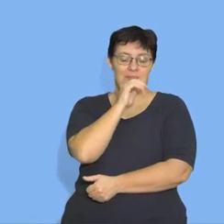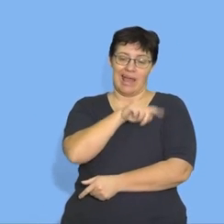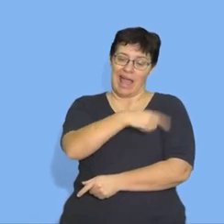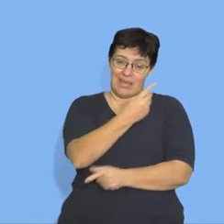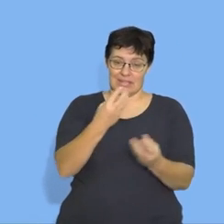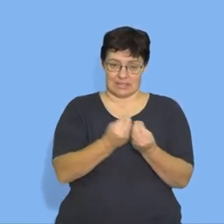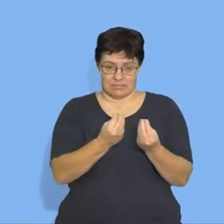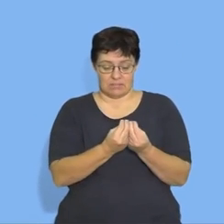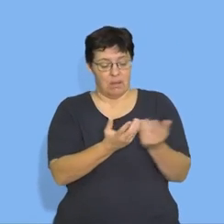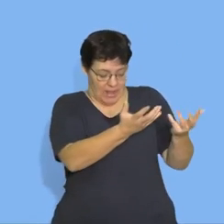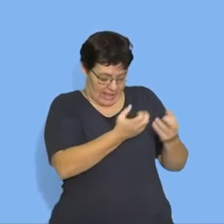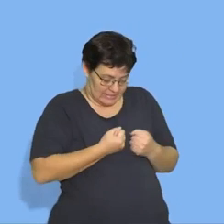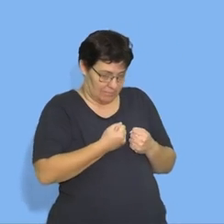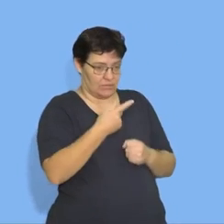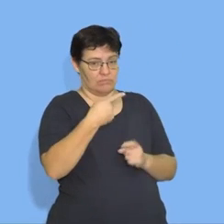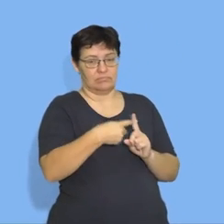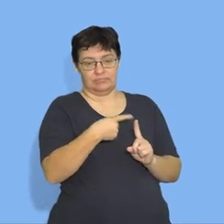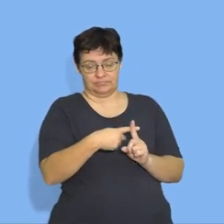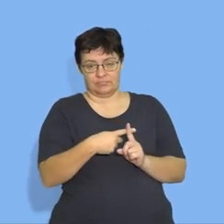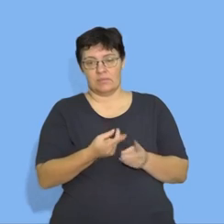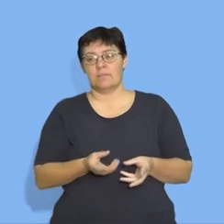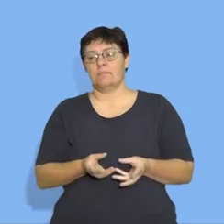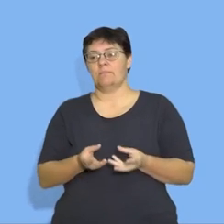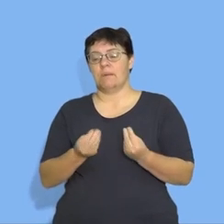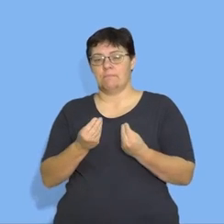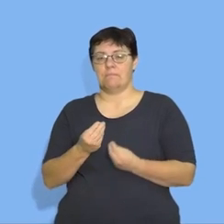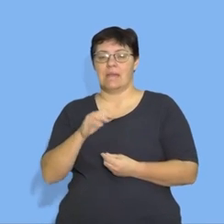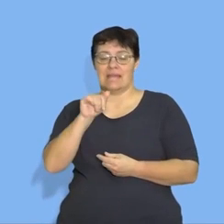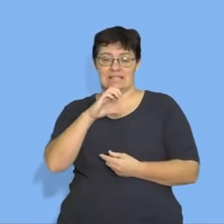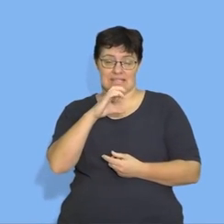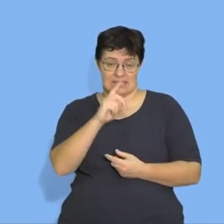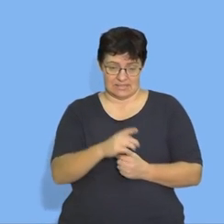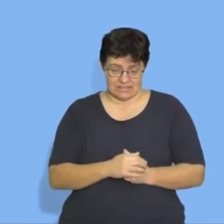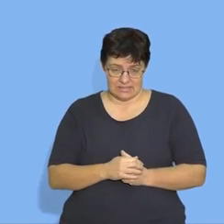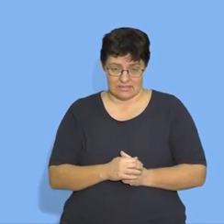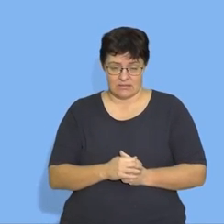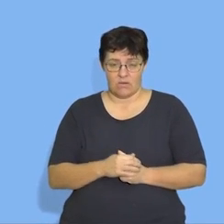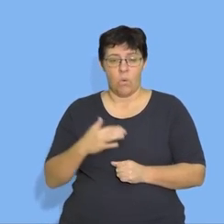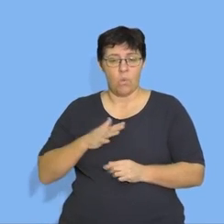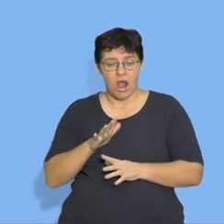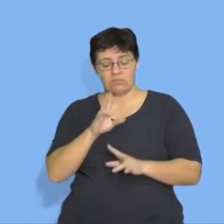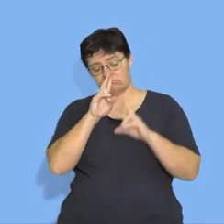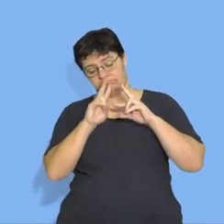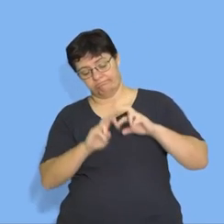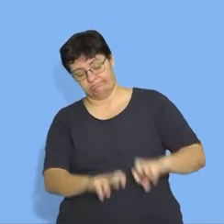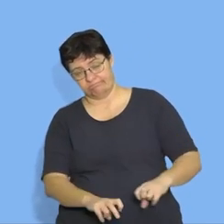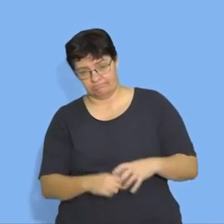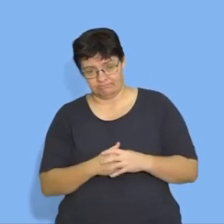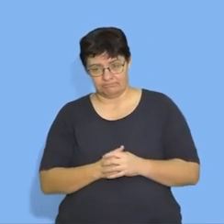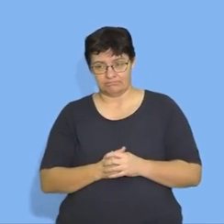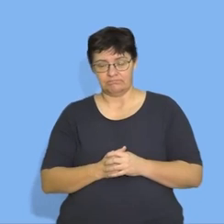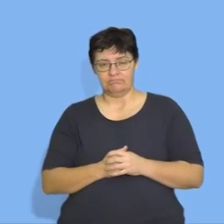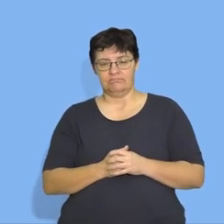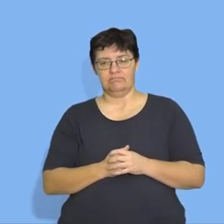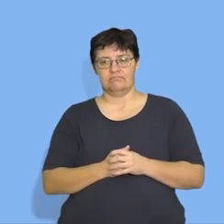substance, accepts a proton to give us, an acid. So this is what we want to try and explore at the moment, right?